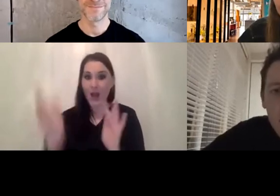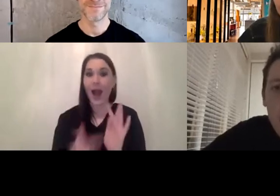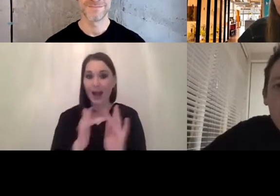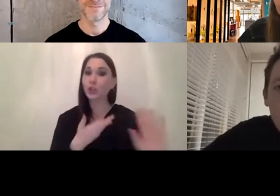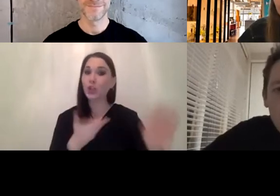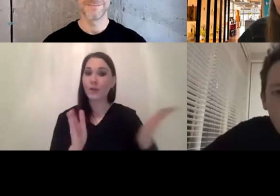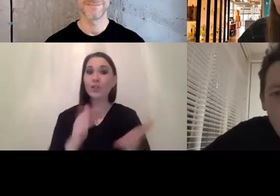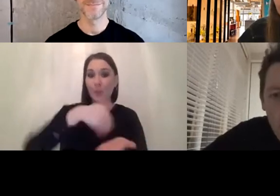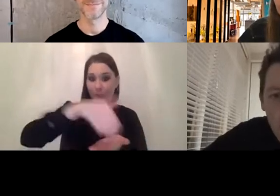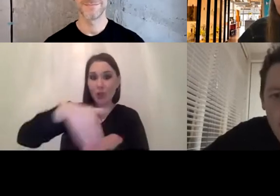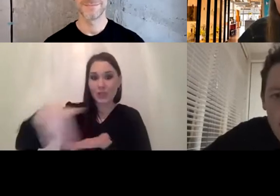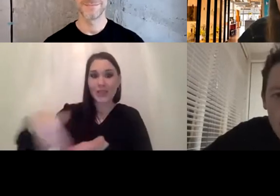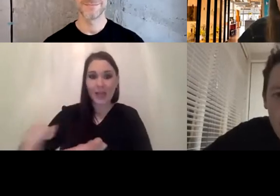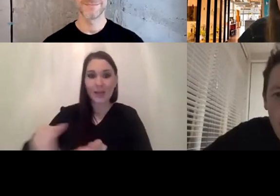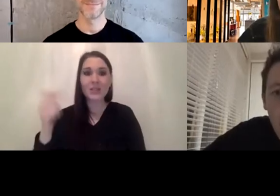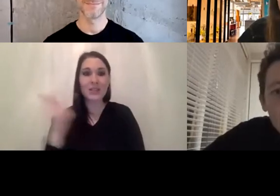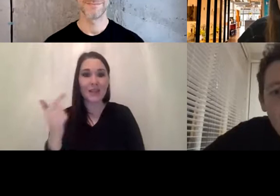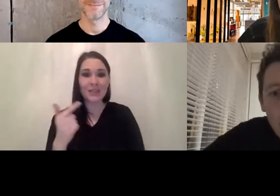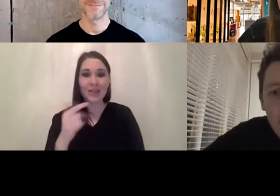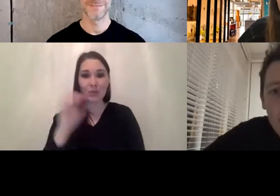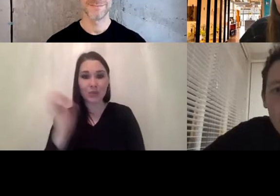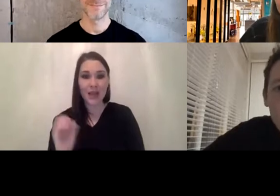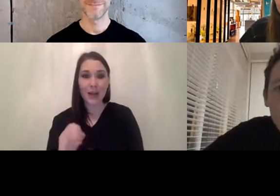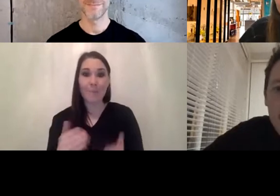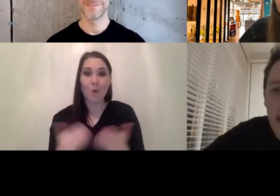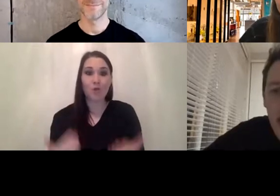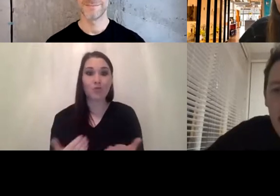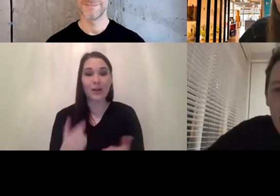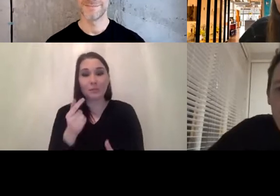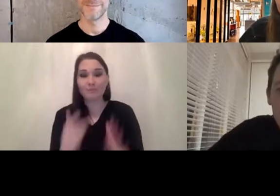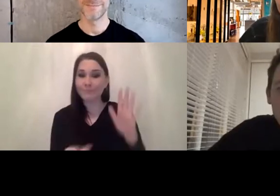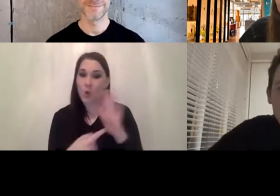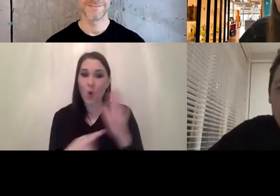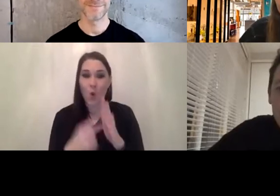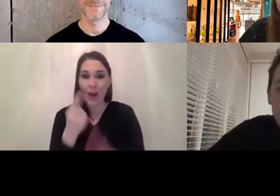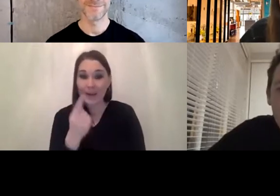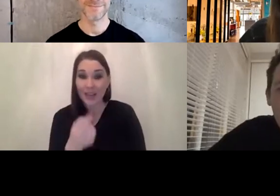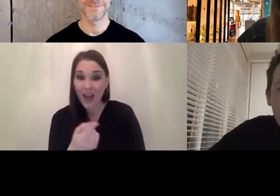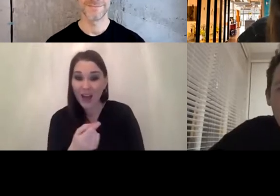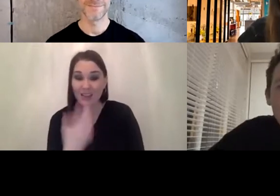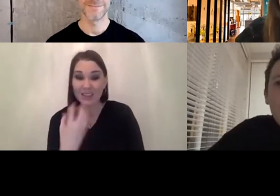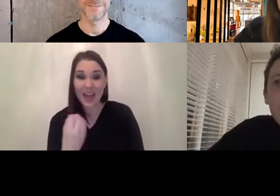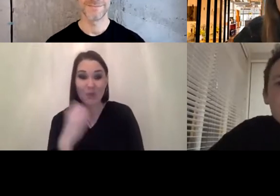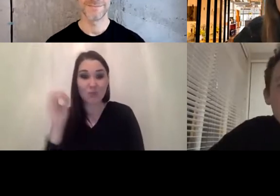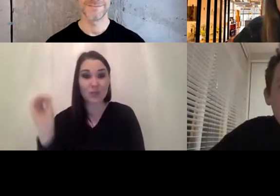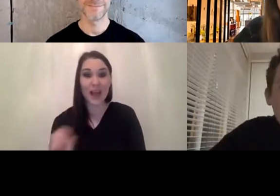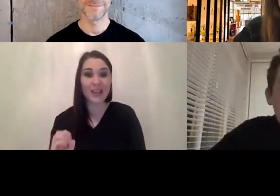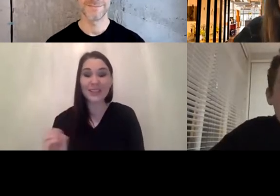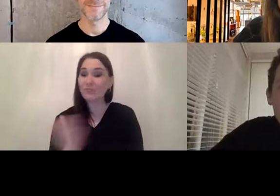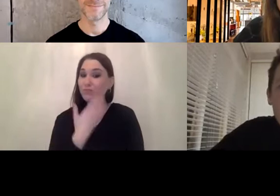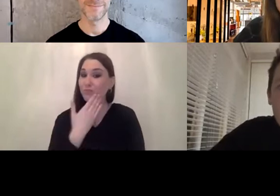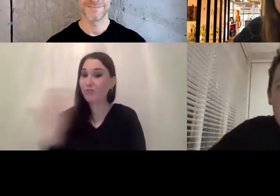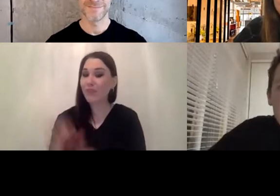you for modernizing core capabilities, and 10% of you didn't see any advancements. Okay, well, that's the poll